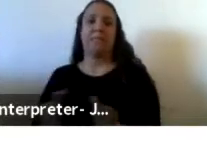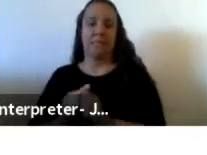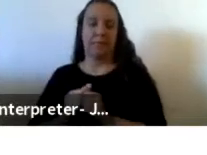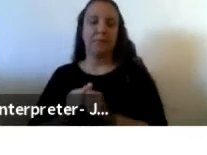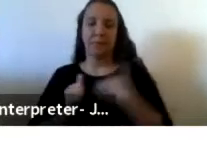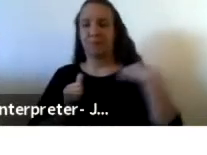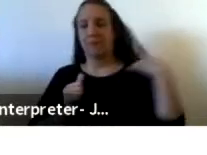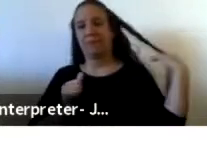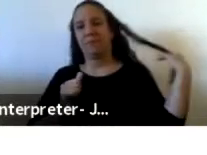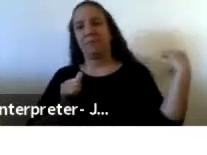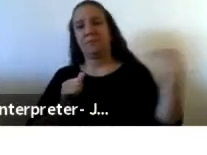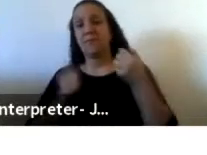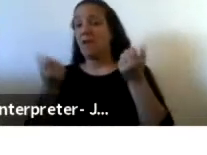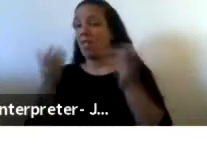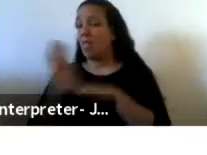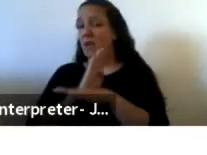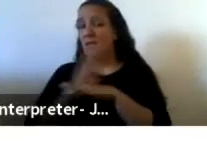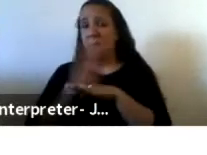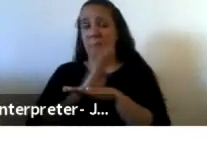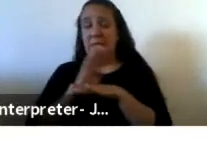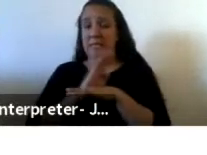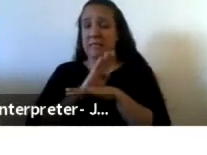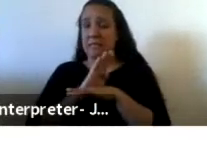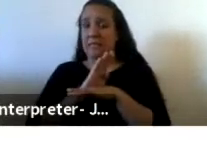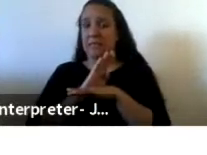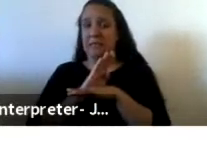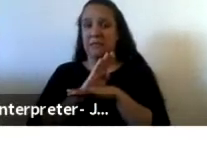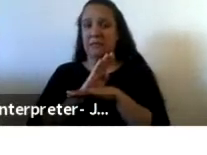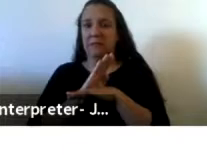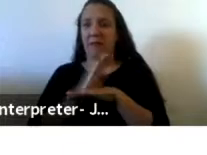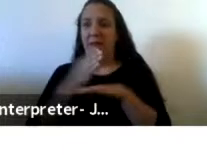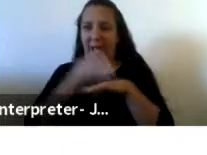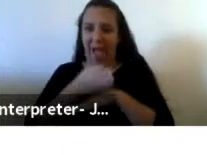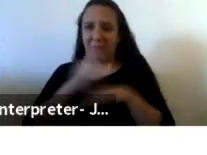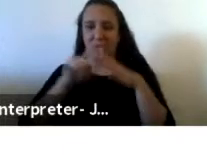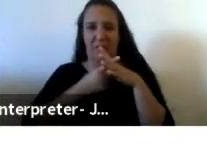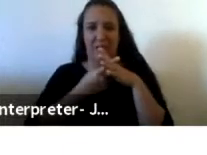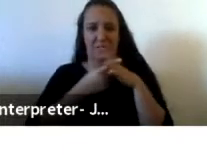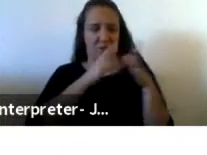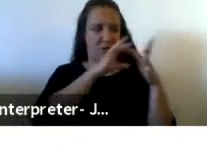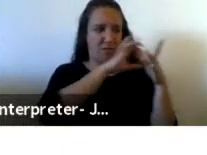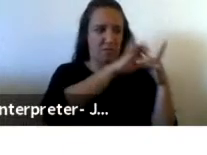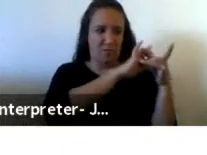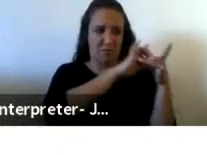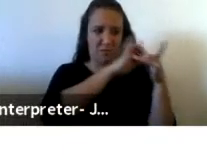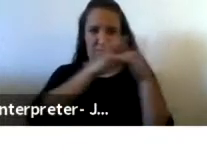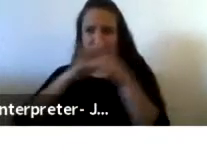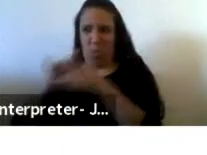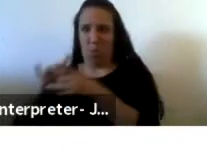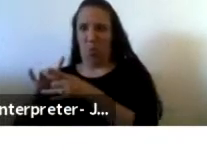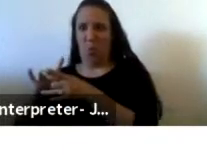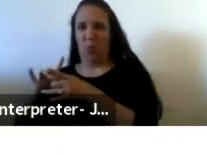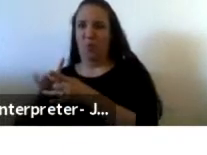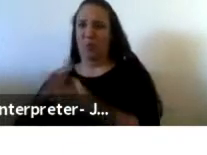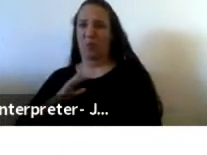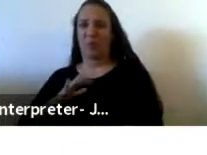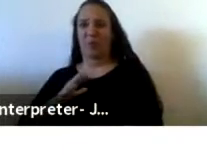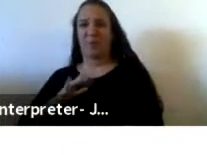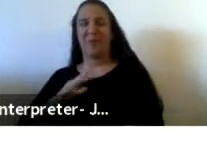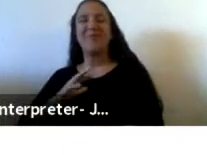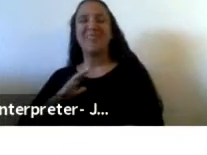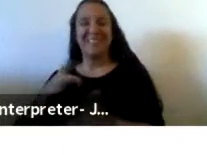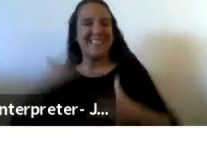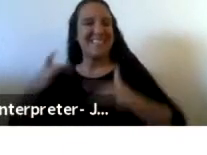it at a lot of the businesses moving forward, once they start correlating these things together, it is an exciting adventure to see how some